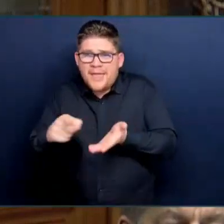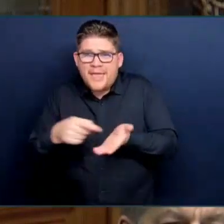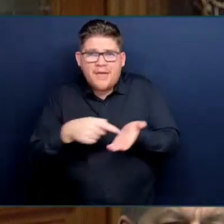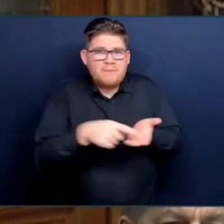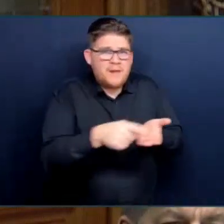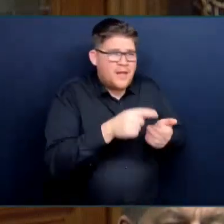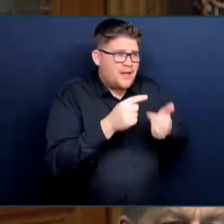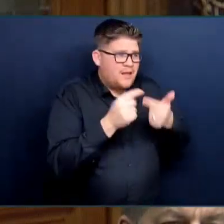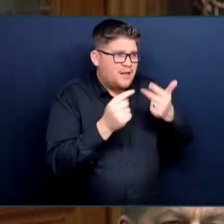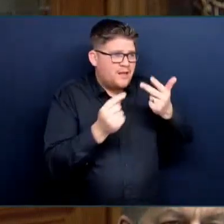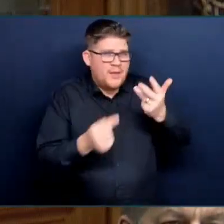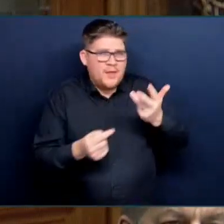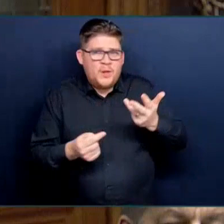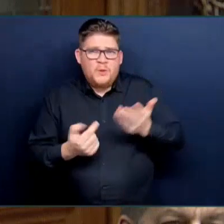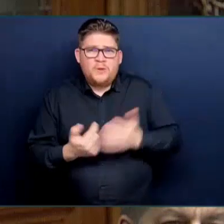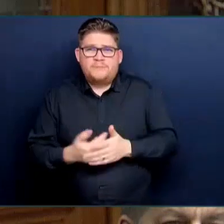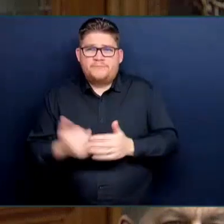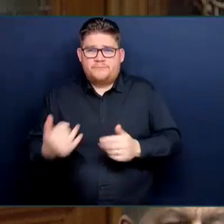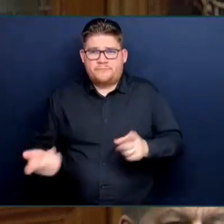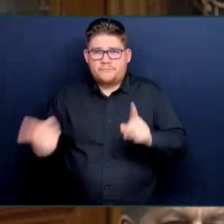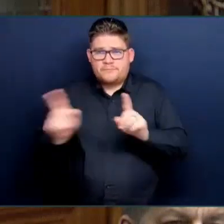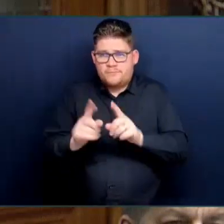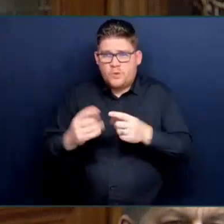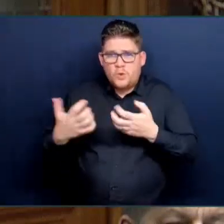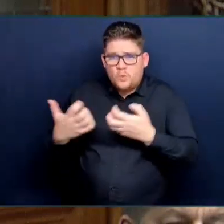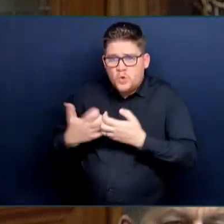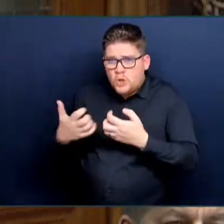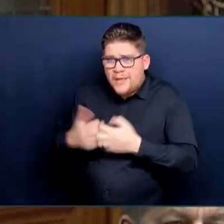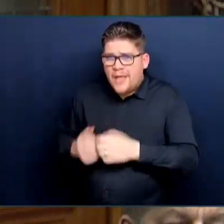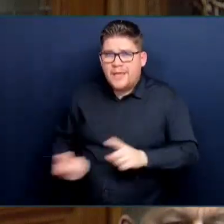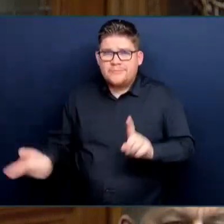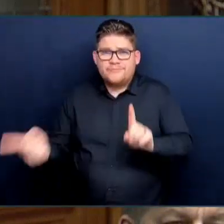a spouse, these funds will be clawed back.